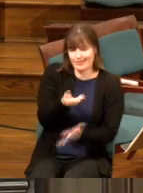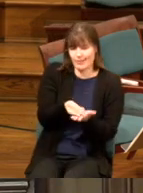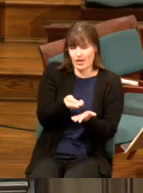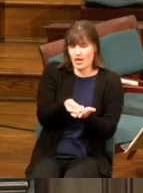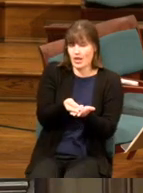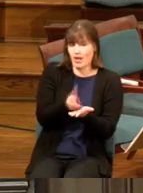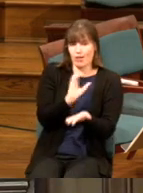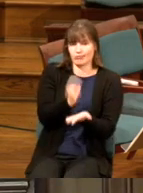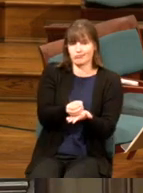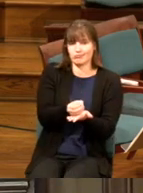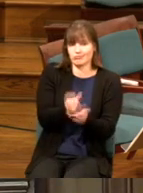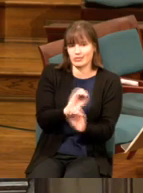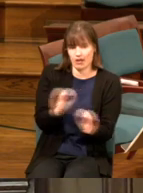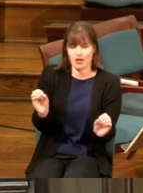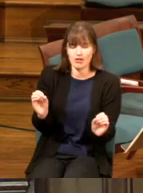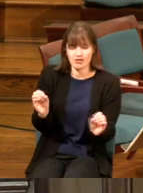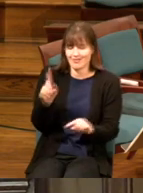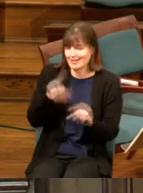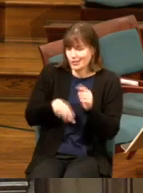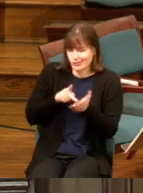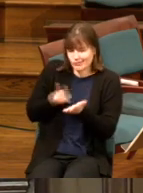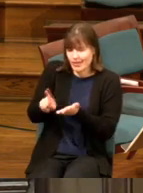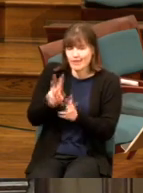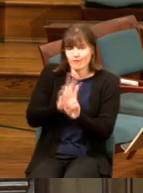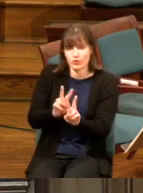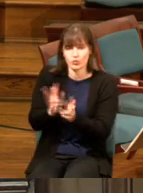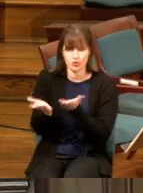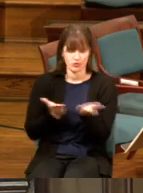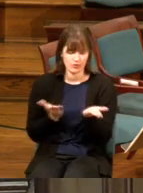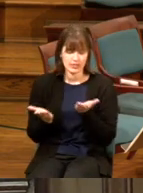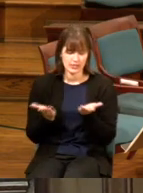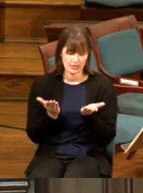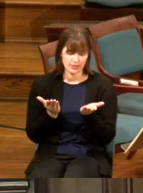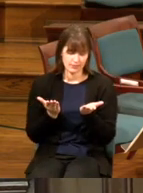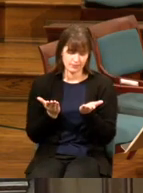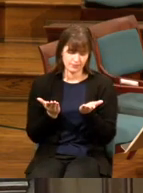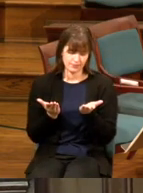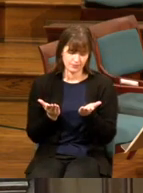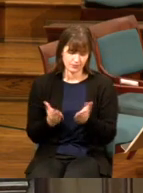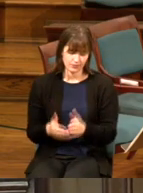to pay for funeral services.